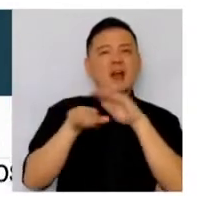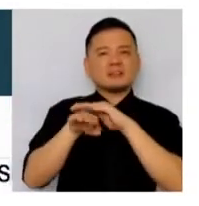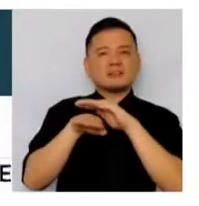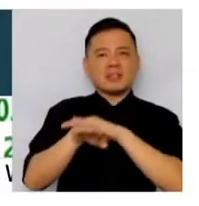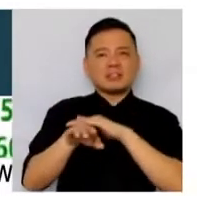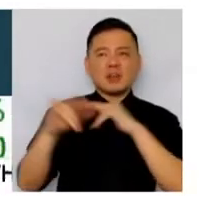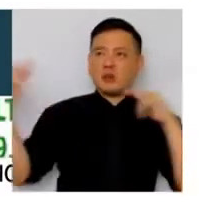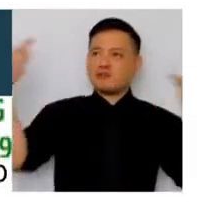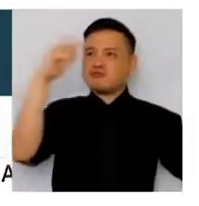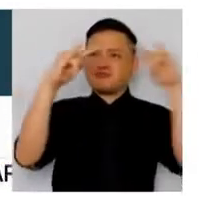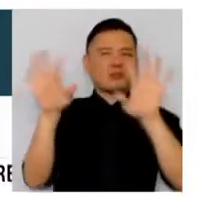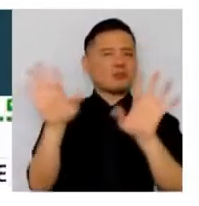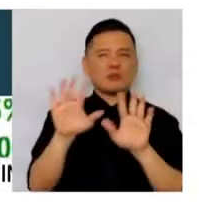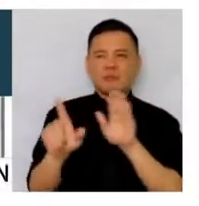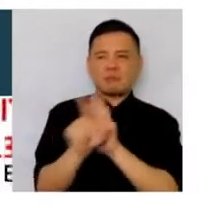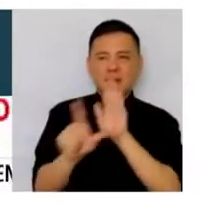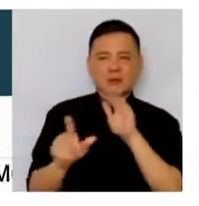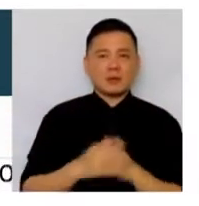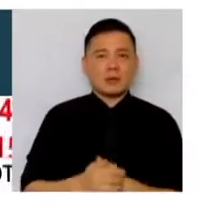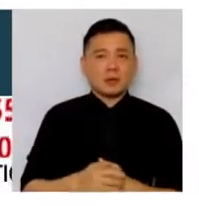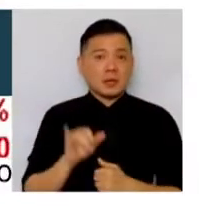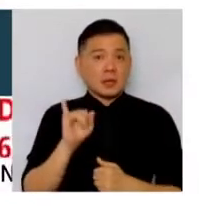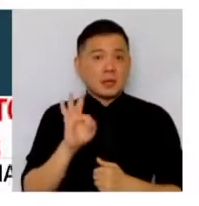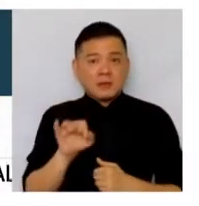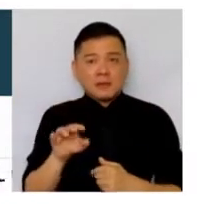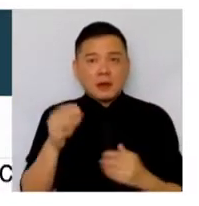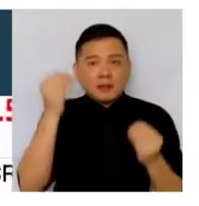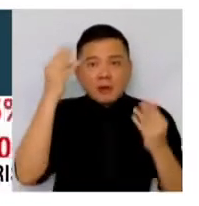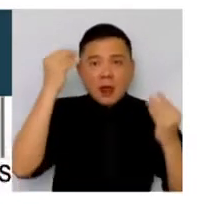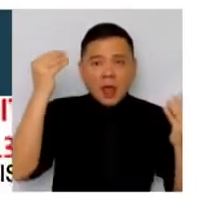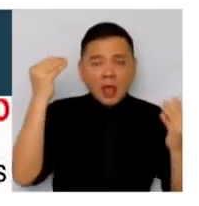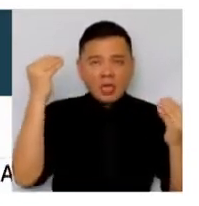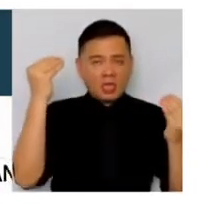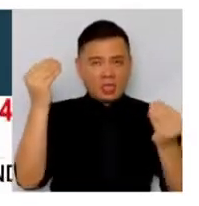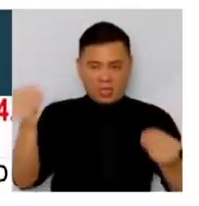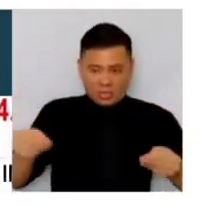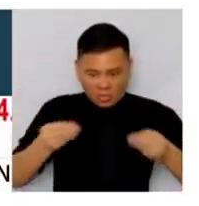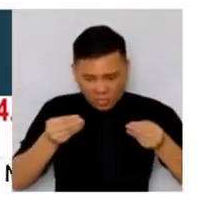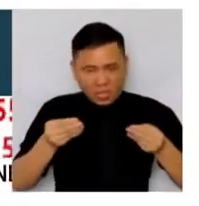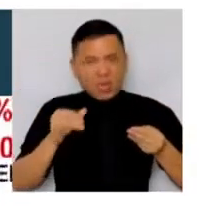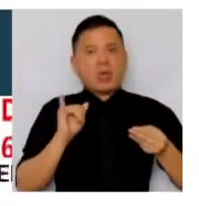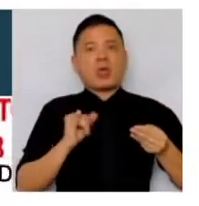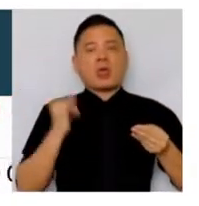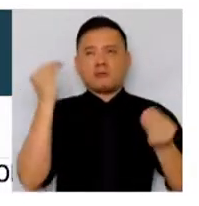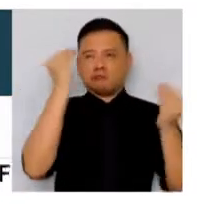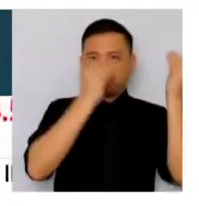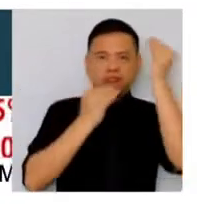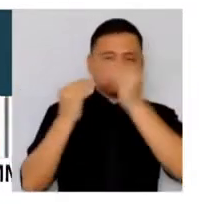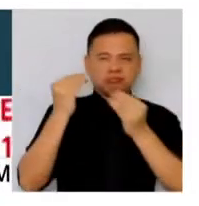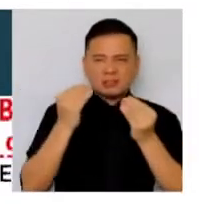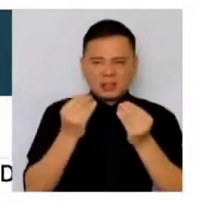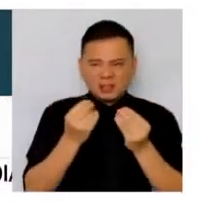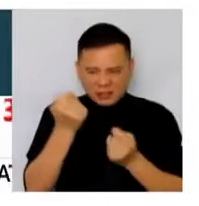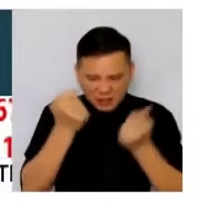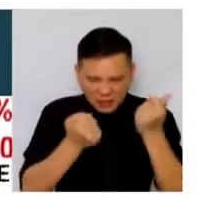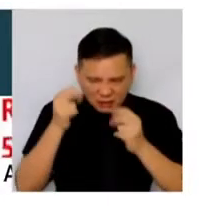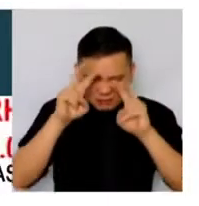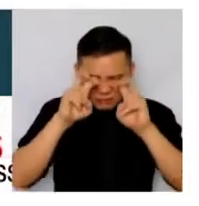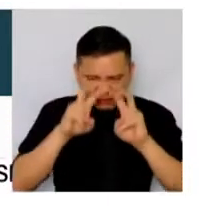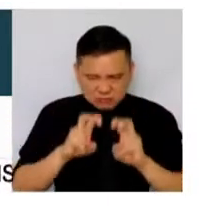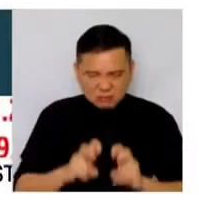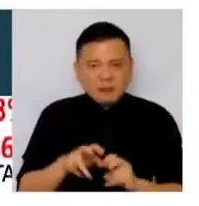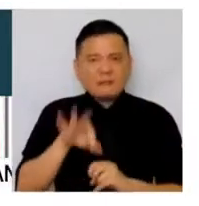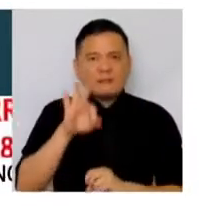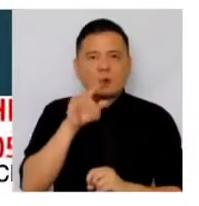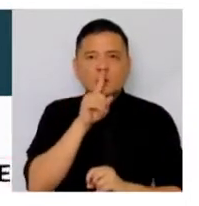fog of war, when you're dealing with a flood of information, it's very difficult to tease them out and just to make any